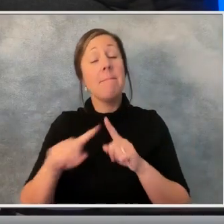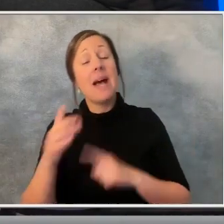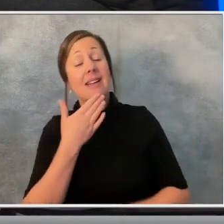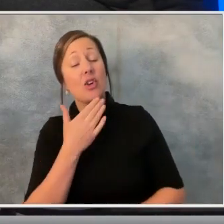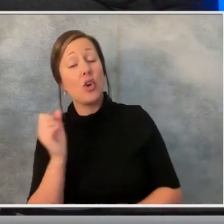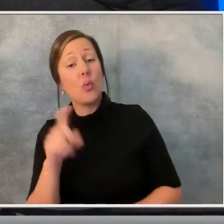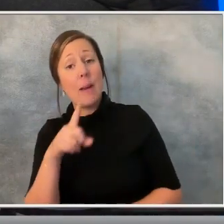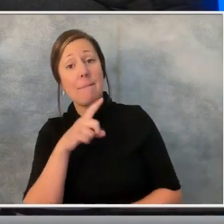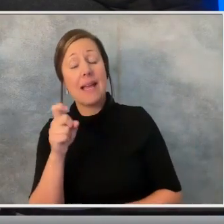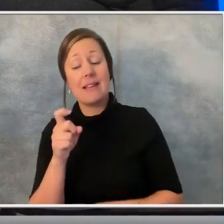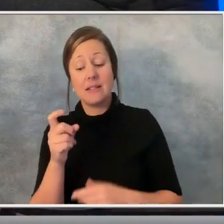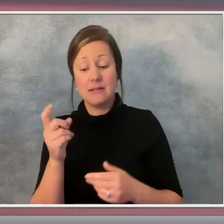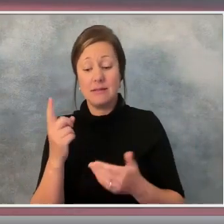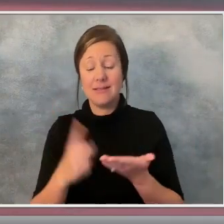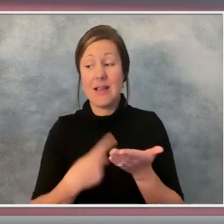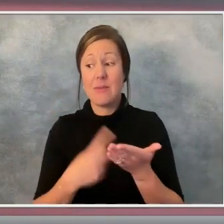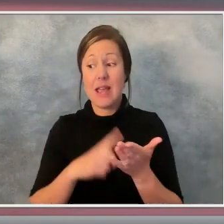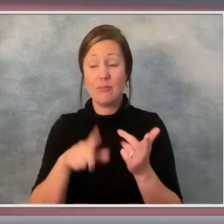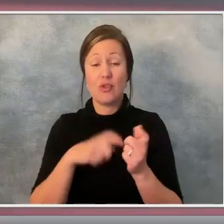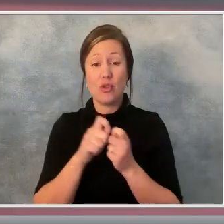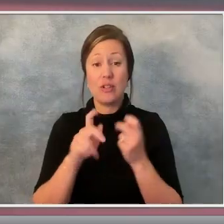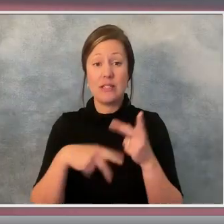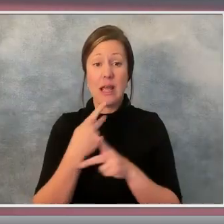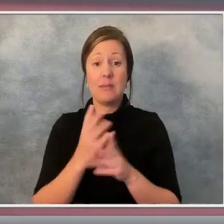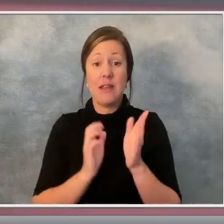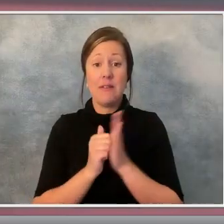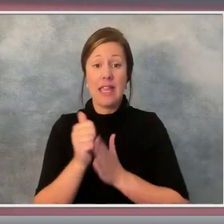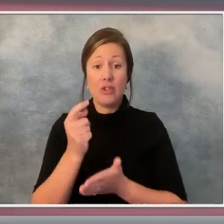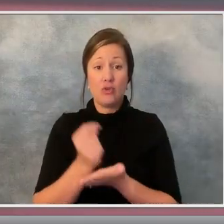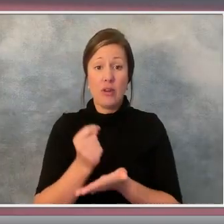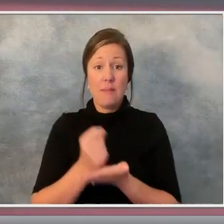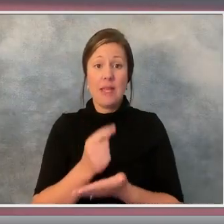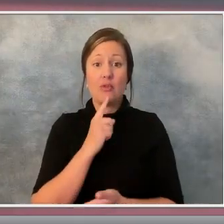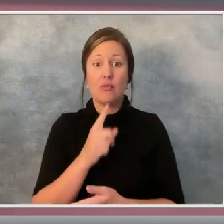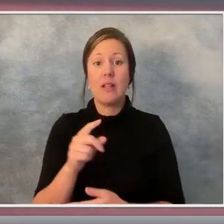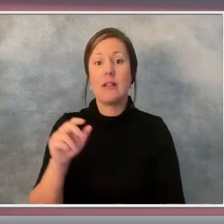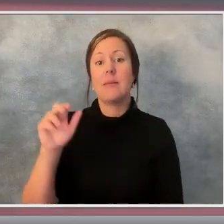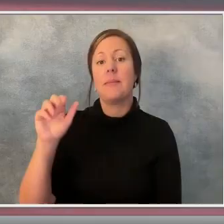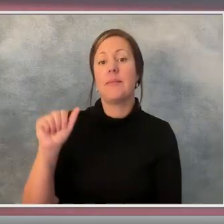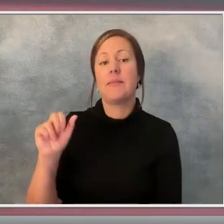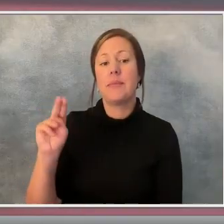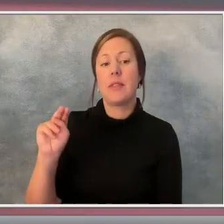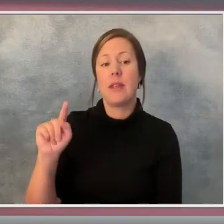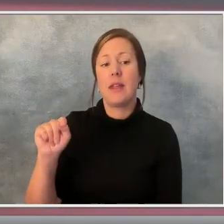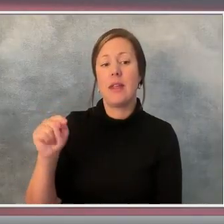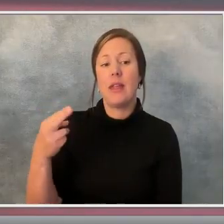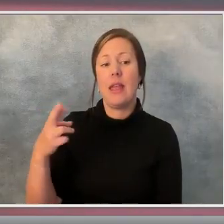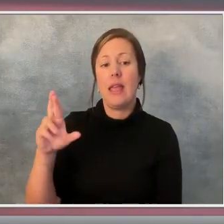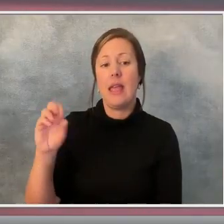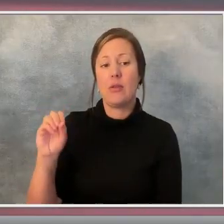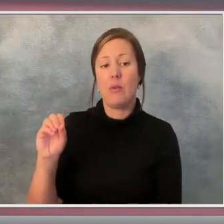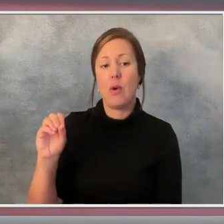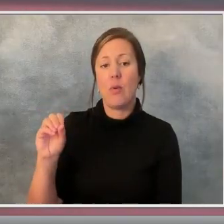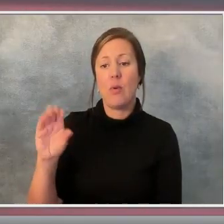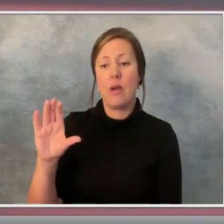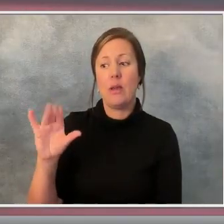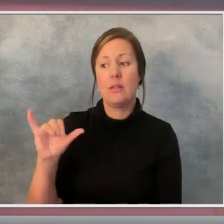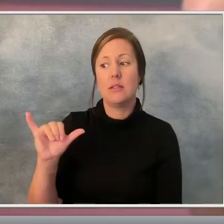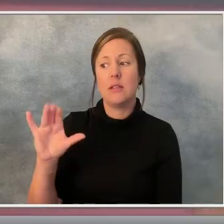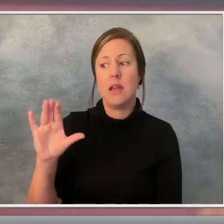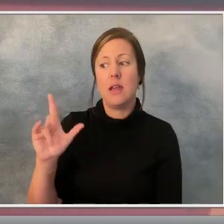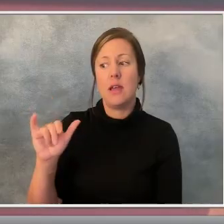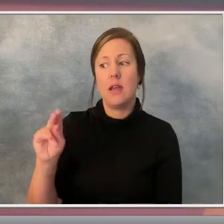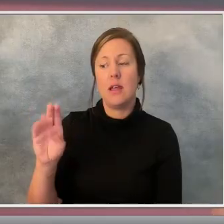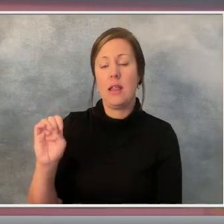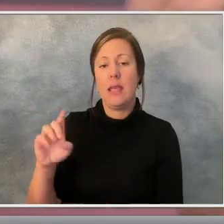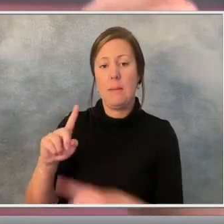certain types of cancer treatments, particularly anthracycline-based chemotherapeutic agents that do have a direct effect on heart muscle. That's